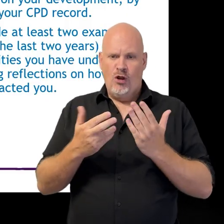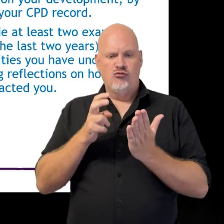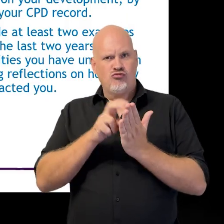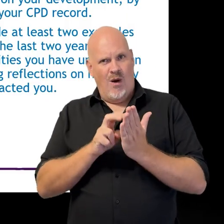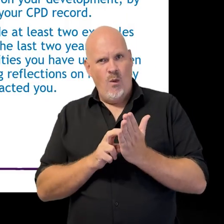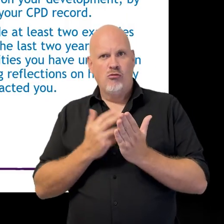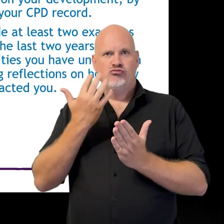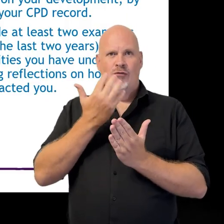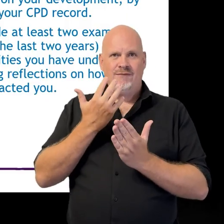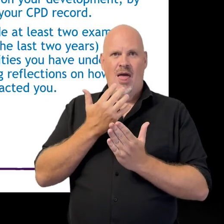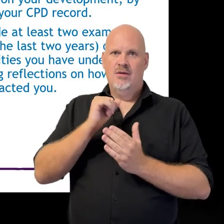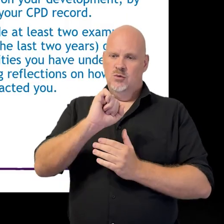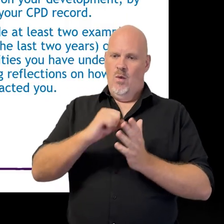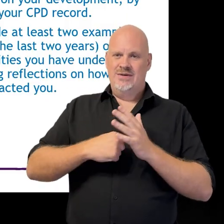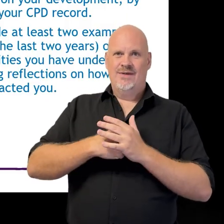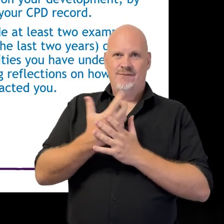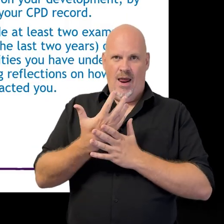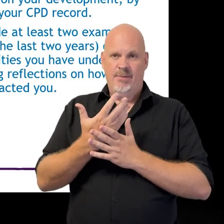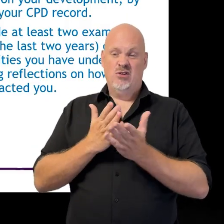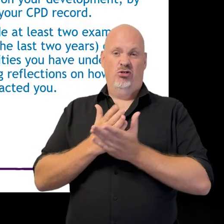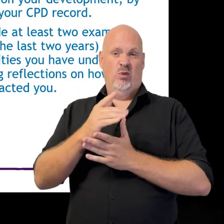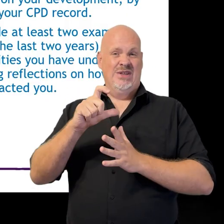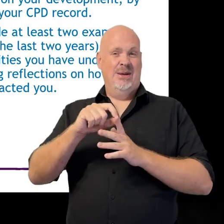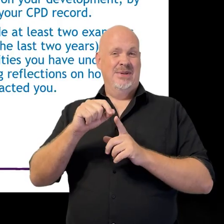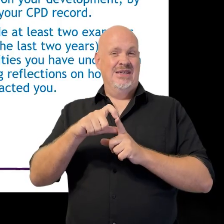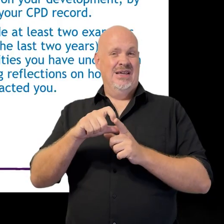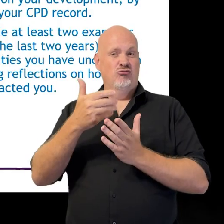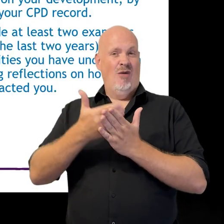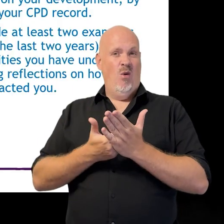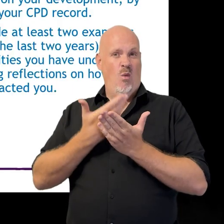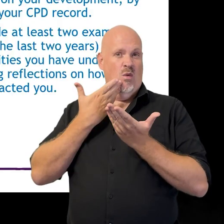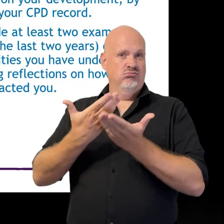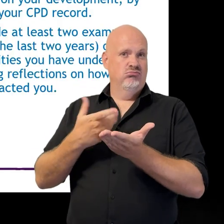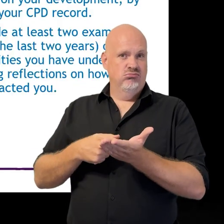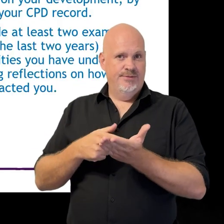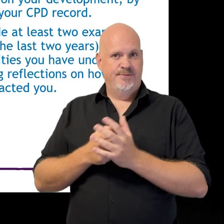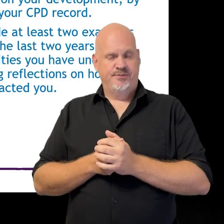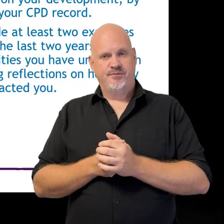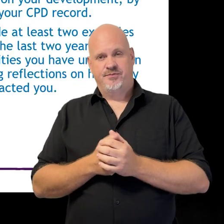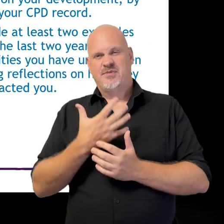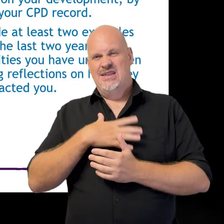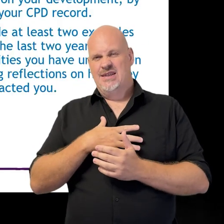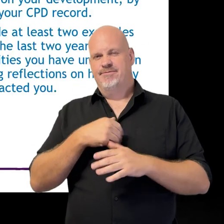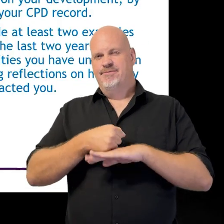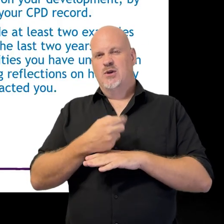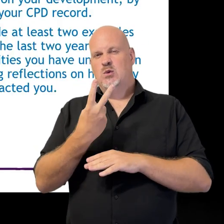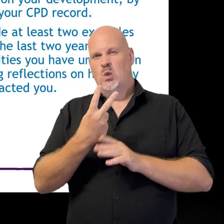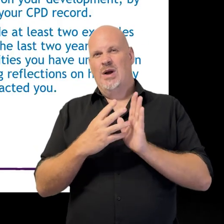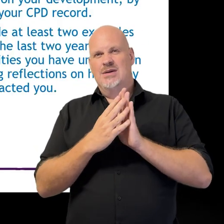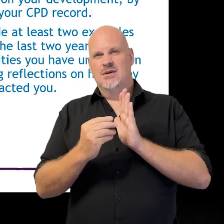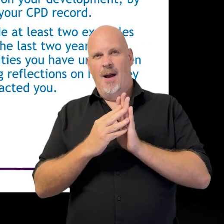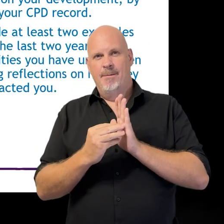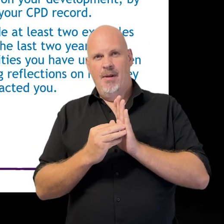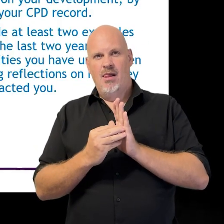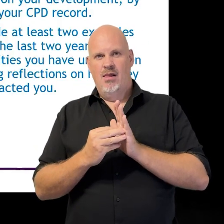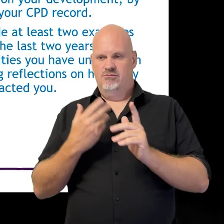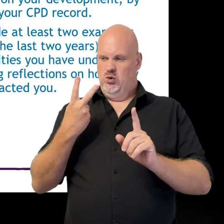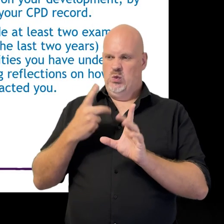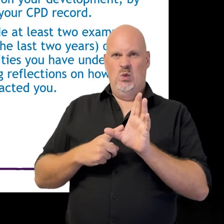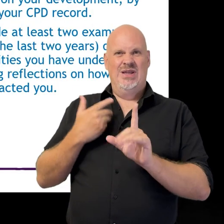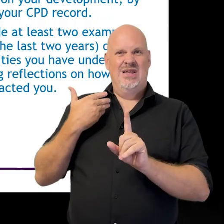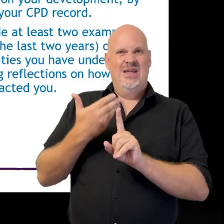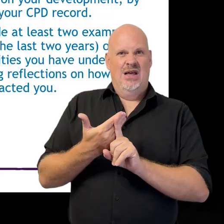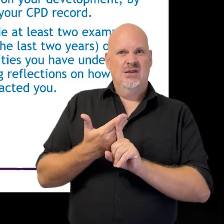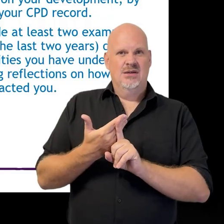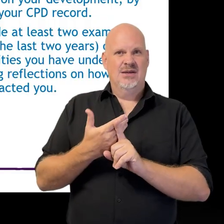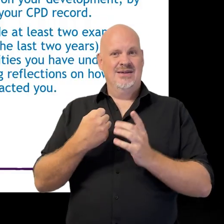your CPD record. This should include at least 2 examples from within the last 2 years